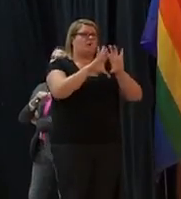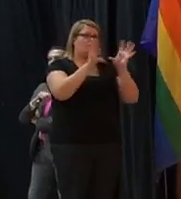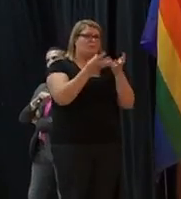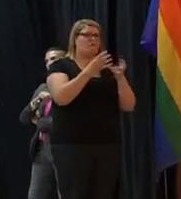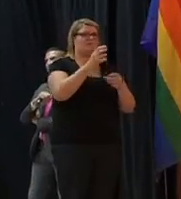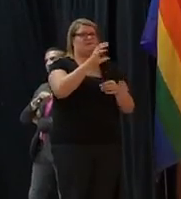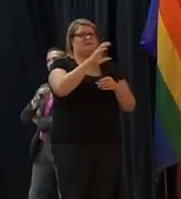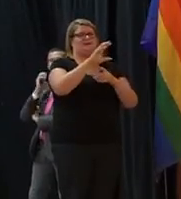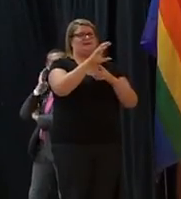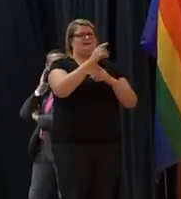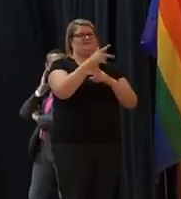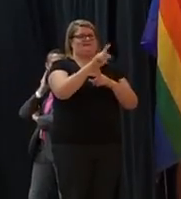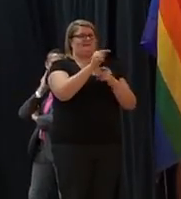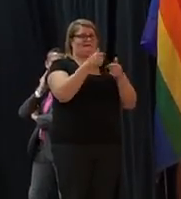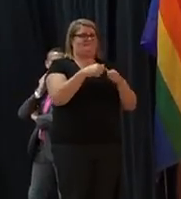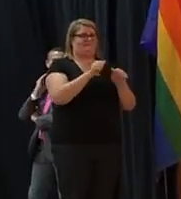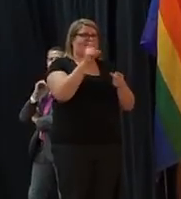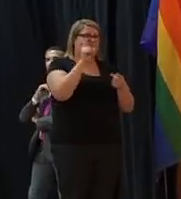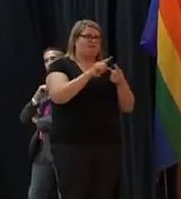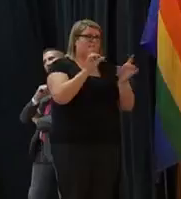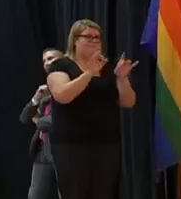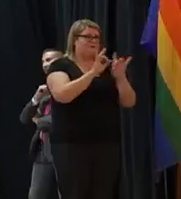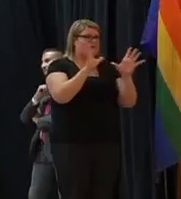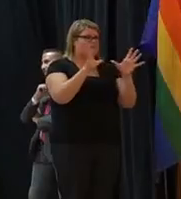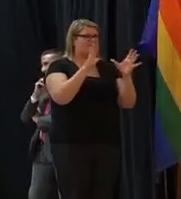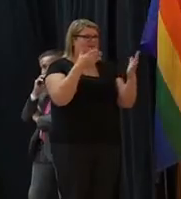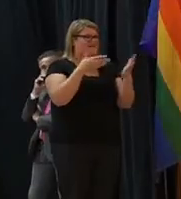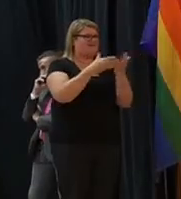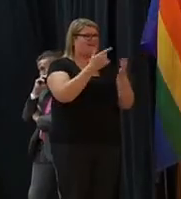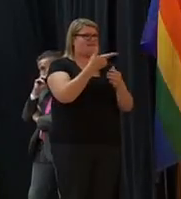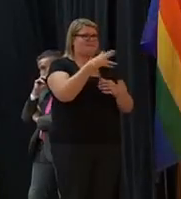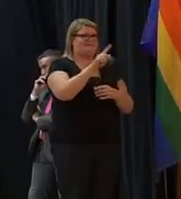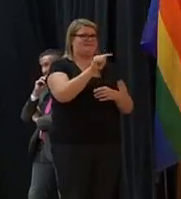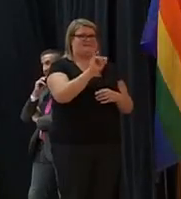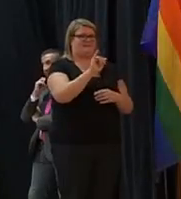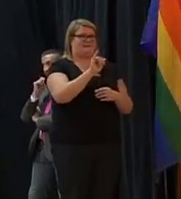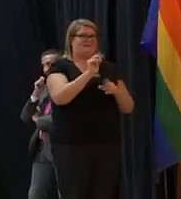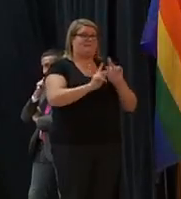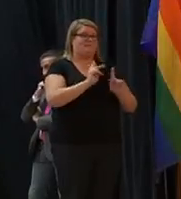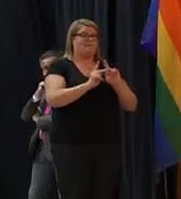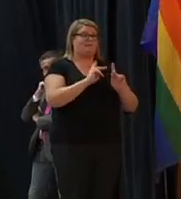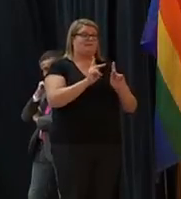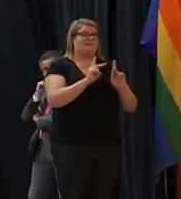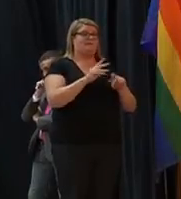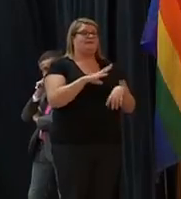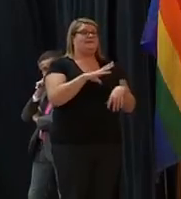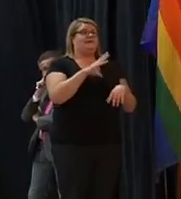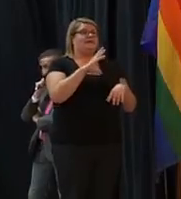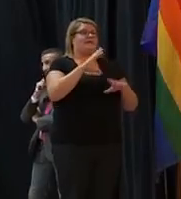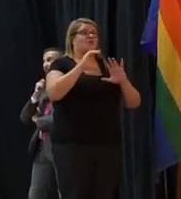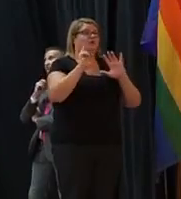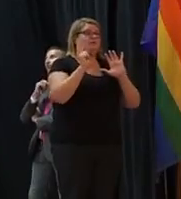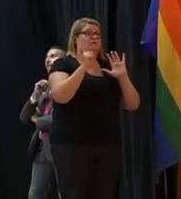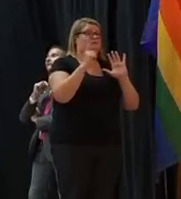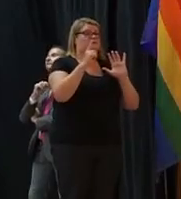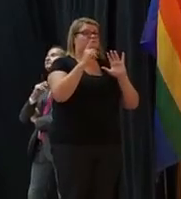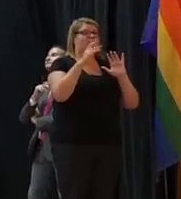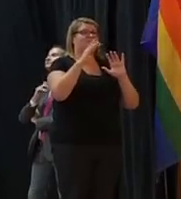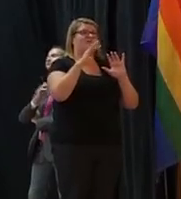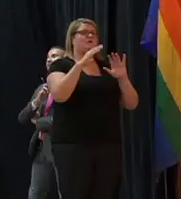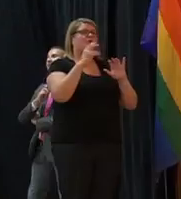LGBTI efforts that reduce violence against LGBTI individuals, decriminalize